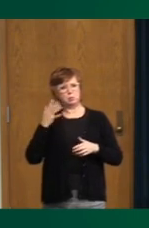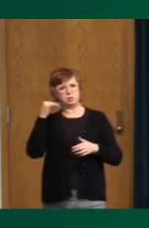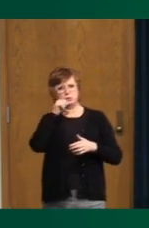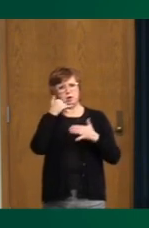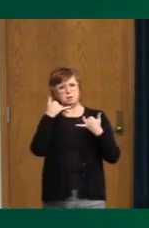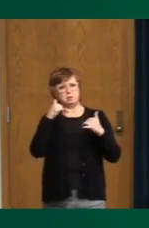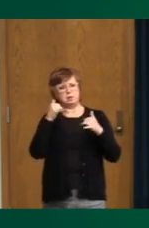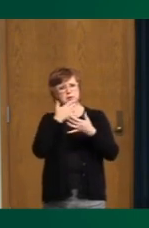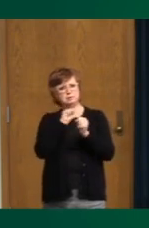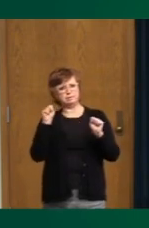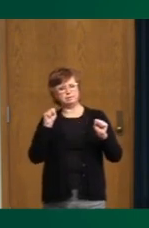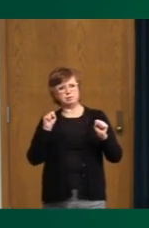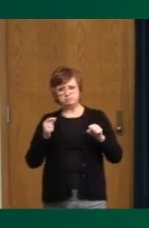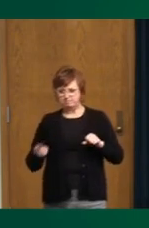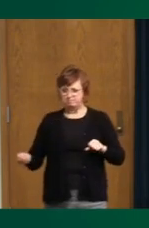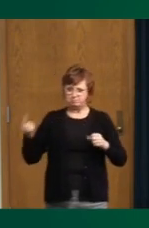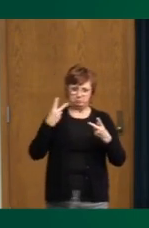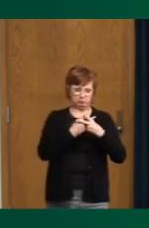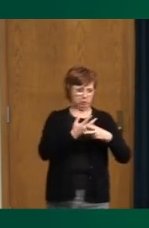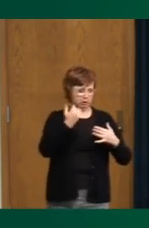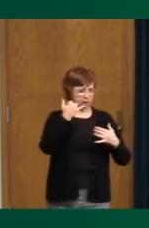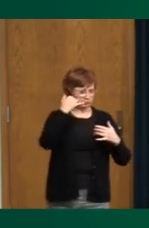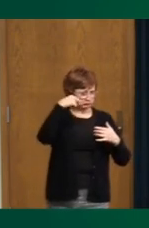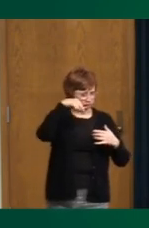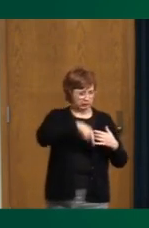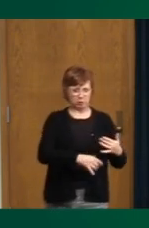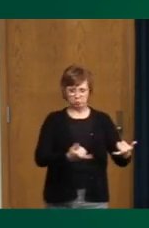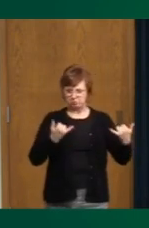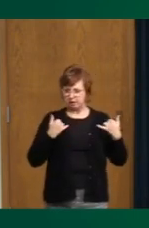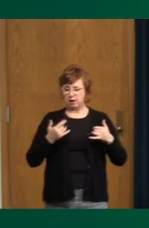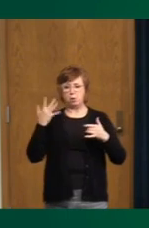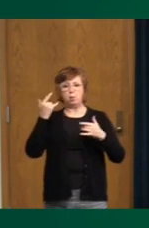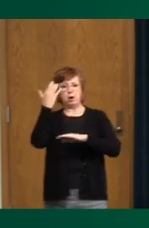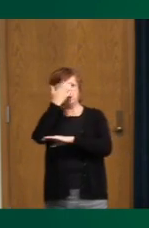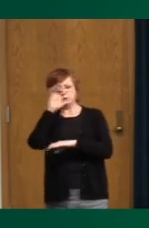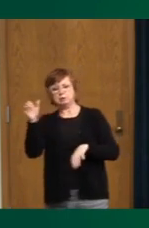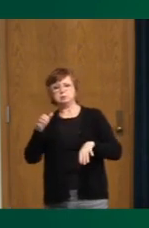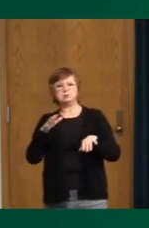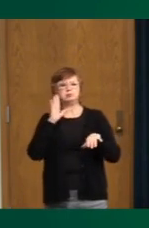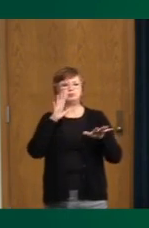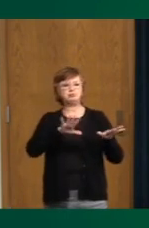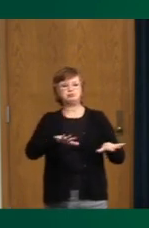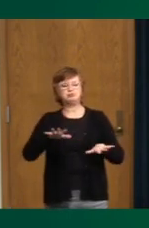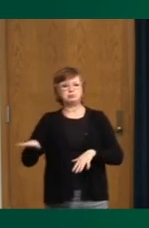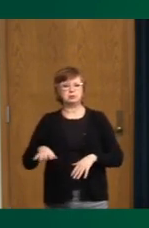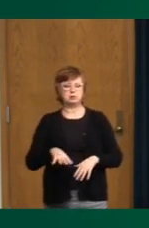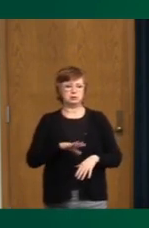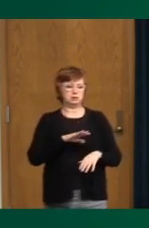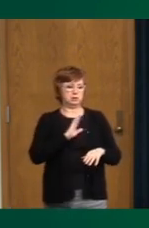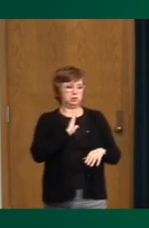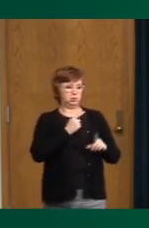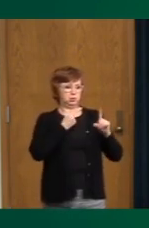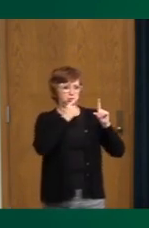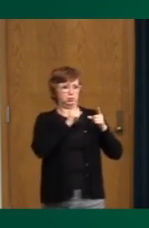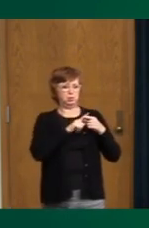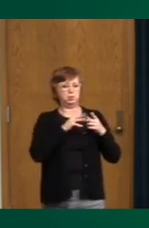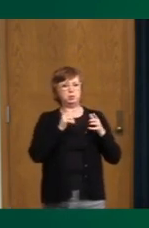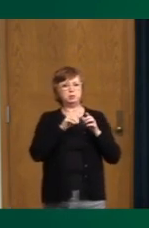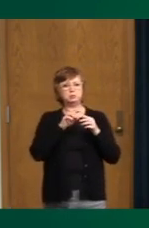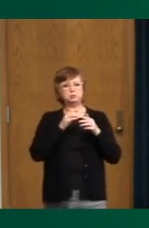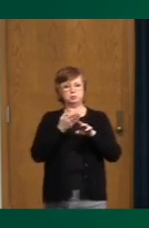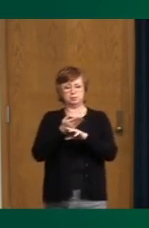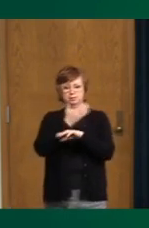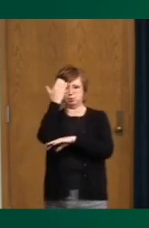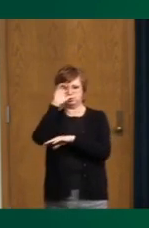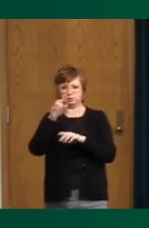the hopes of lifting some of those for Christmas instead of the other way around? Our goal is to actually bend that curve prior